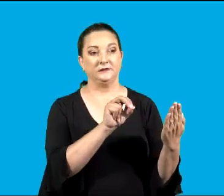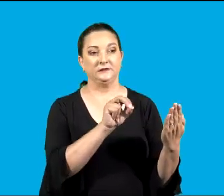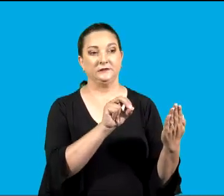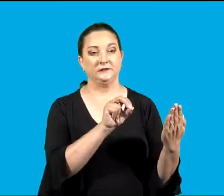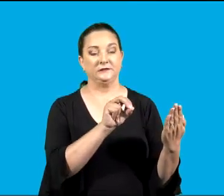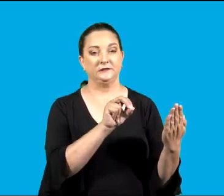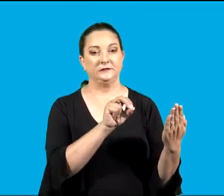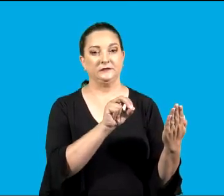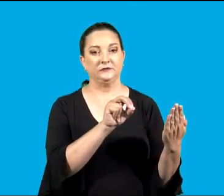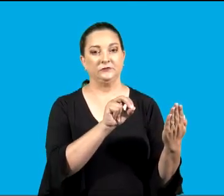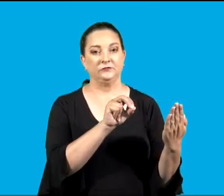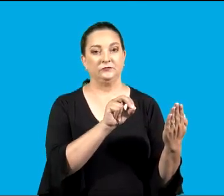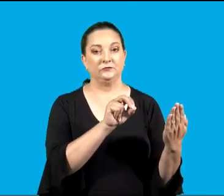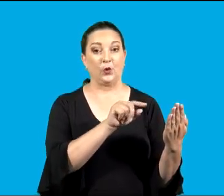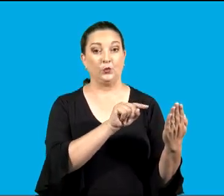80